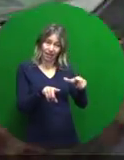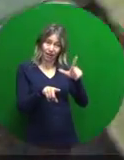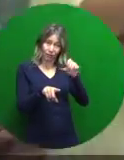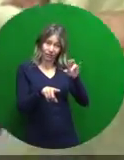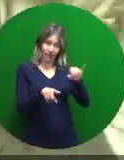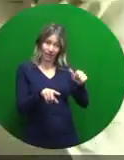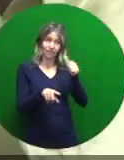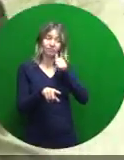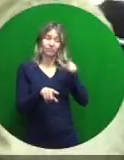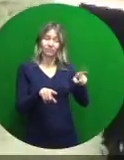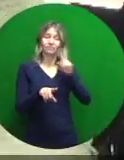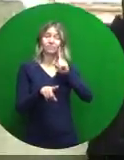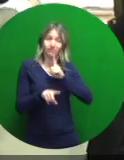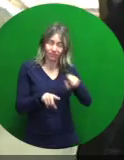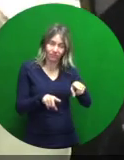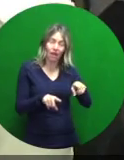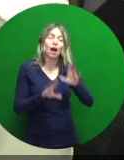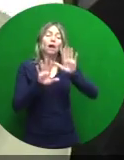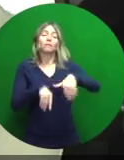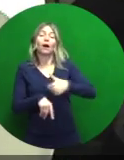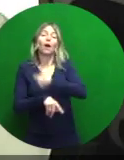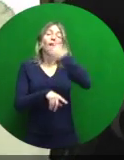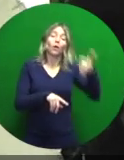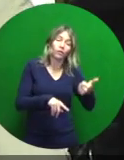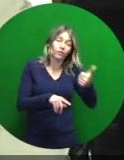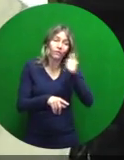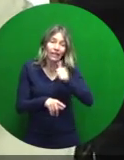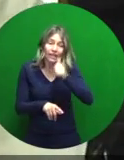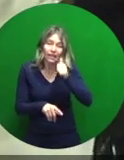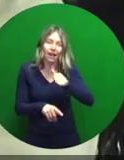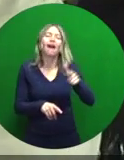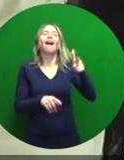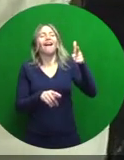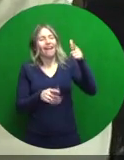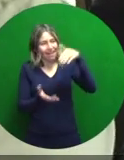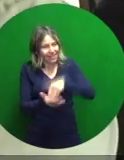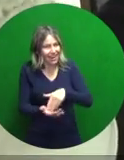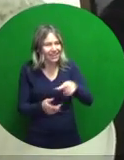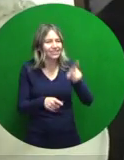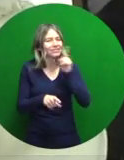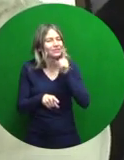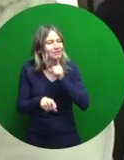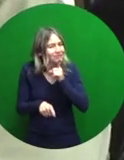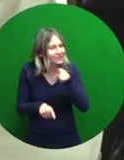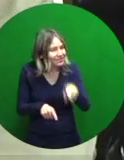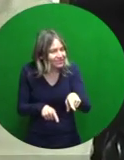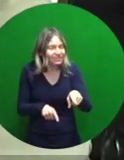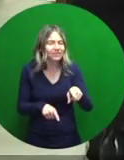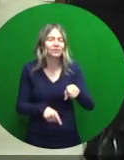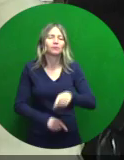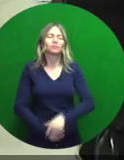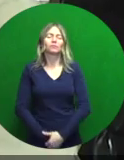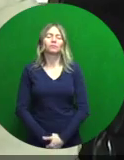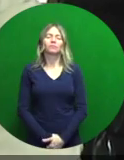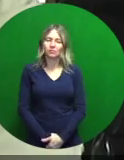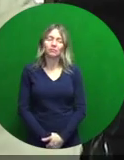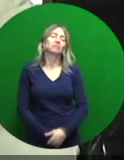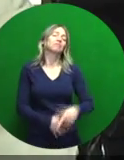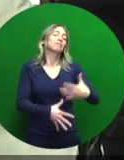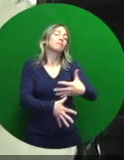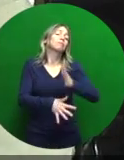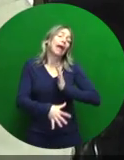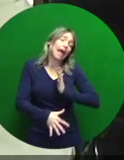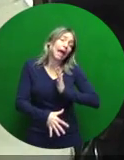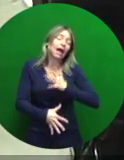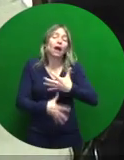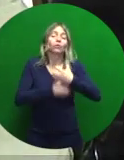After having Louisa, she had another girl who was deaf, but she was adopted to her